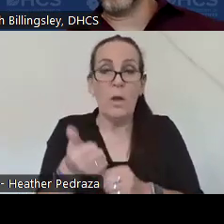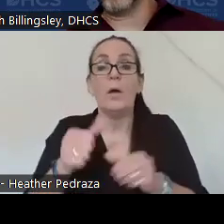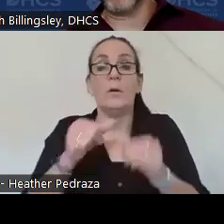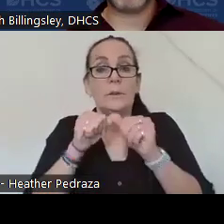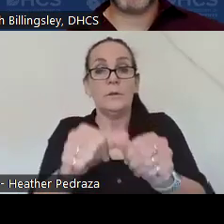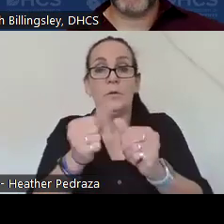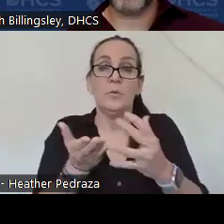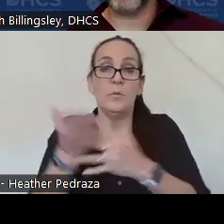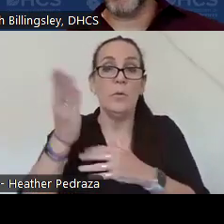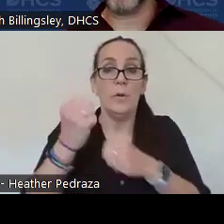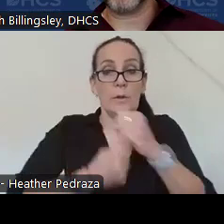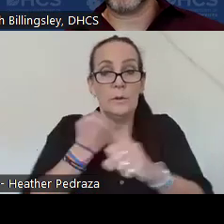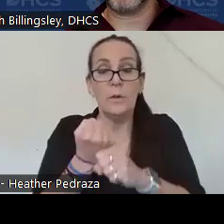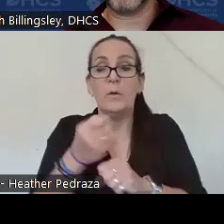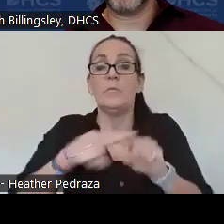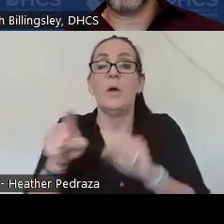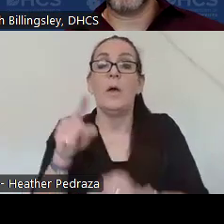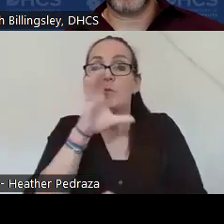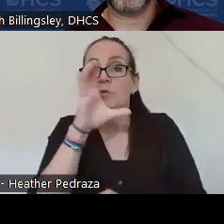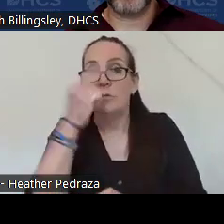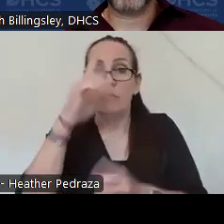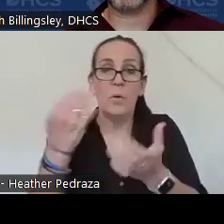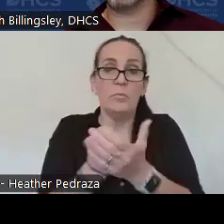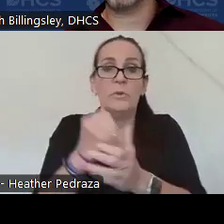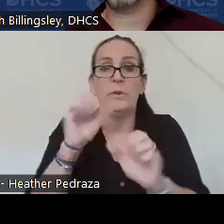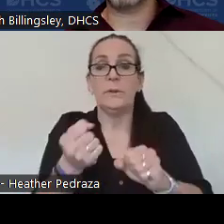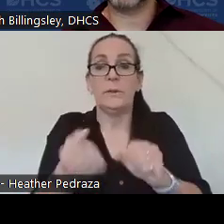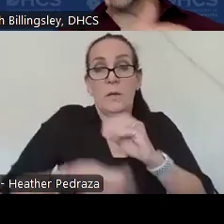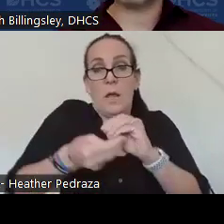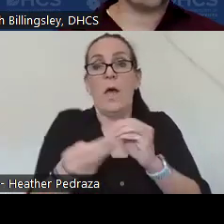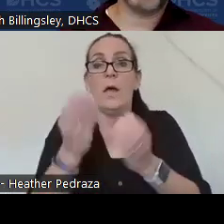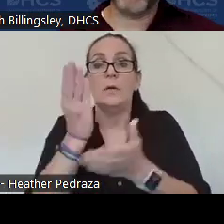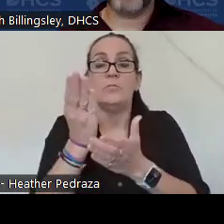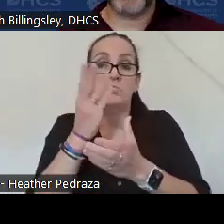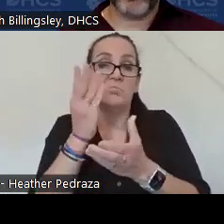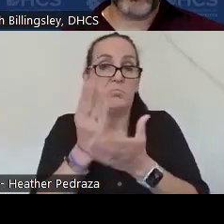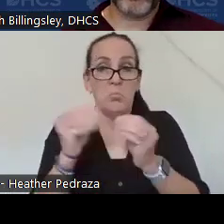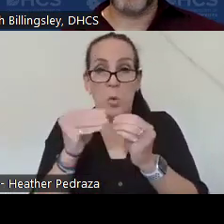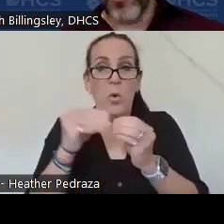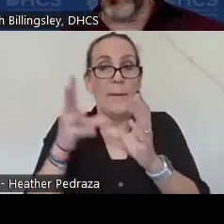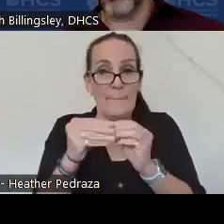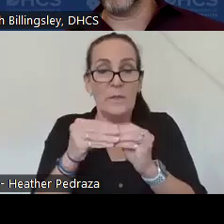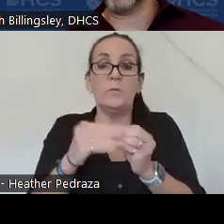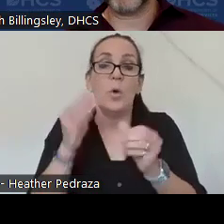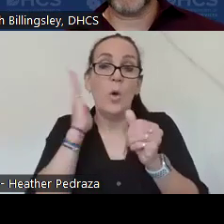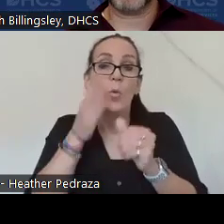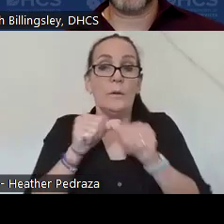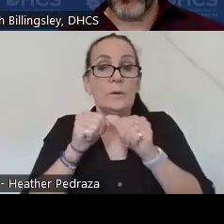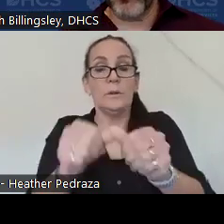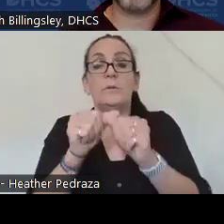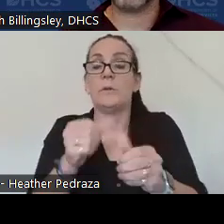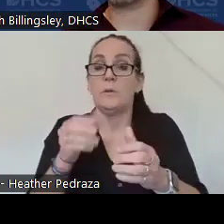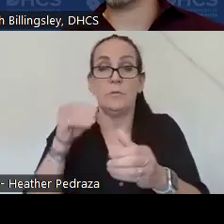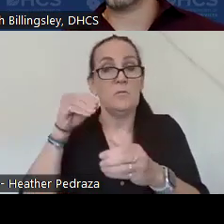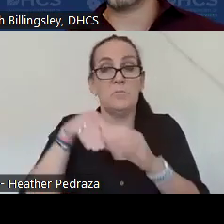looking at opportunities to add additional meetings, as I mentioned, and we'll be continuing these meetings into the new year, like as